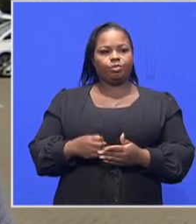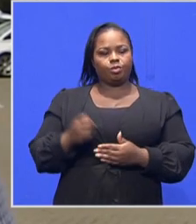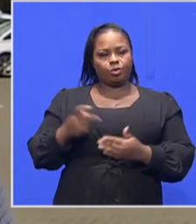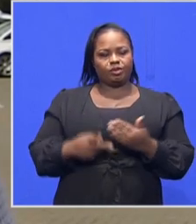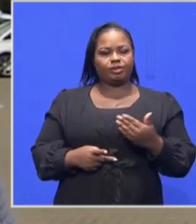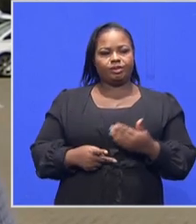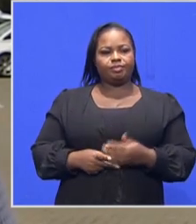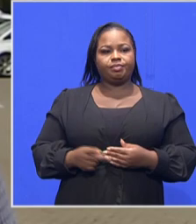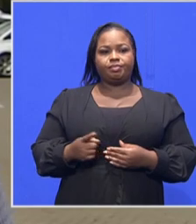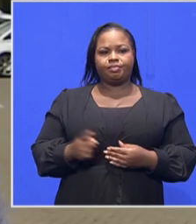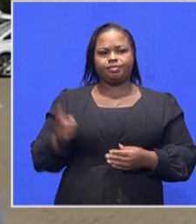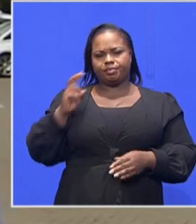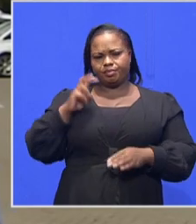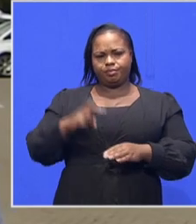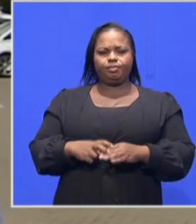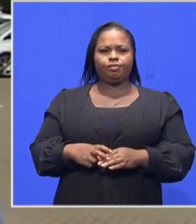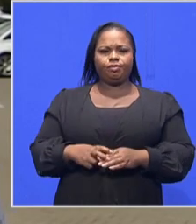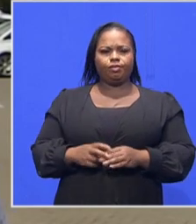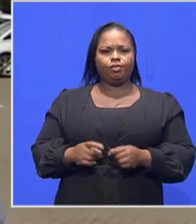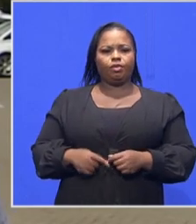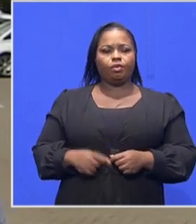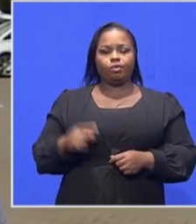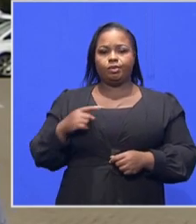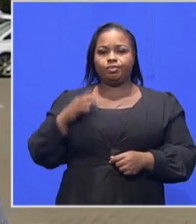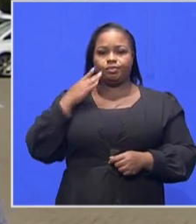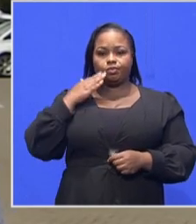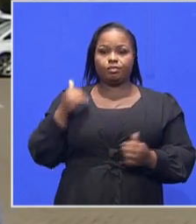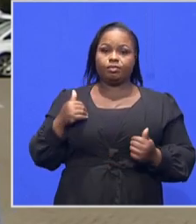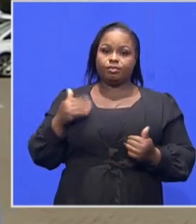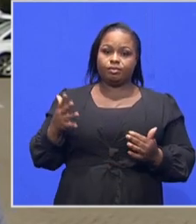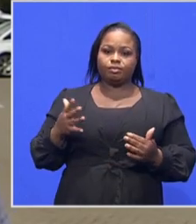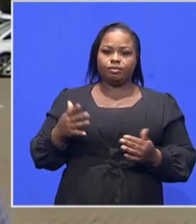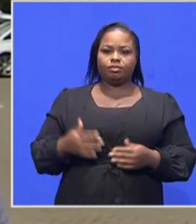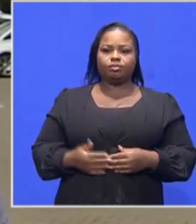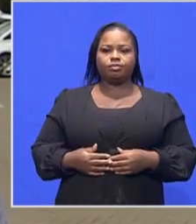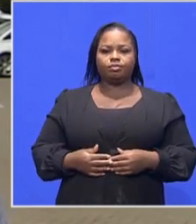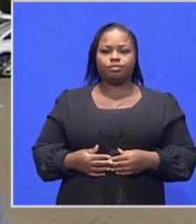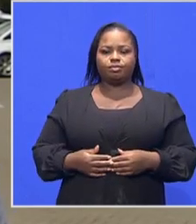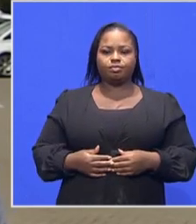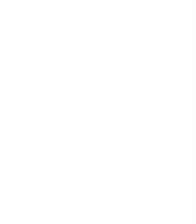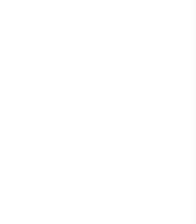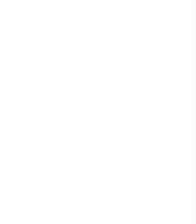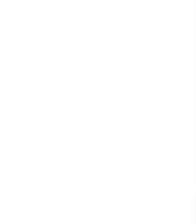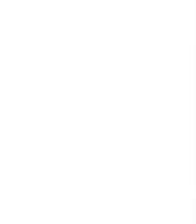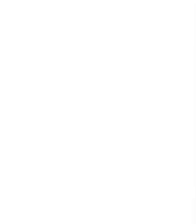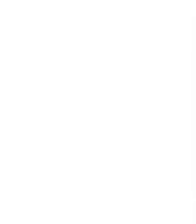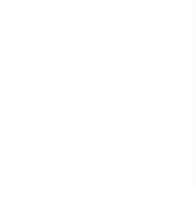they need for those massive projects when they eventually start kicking off. Naledi?